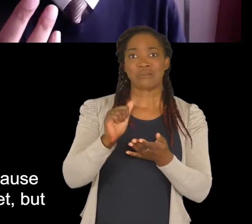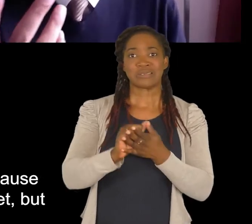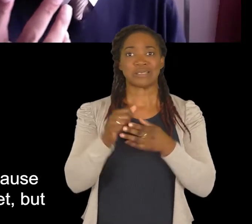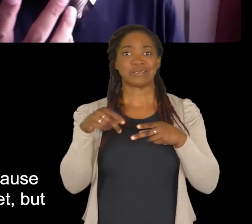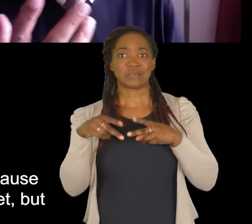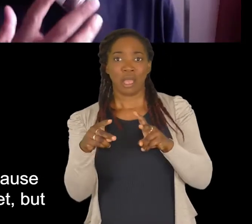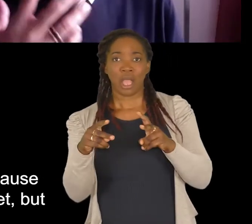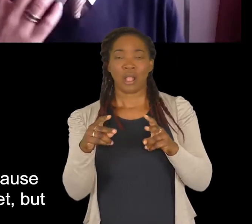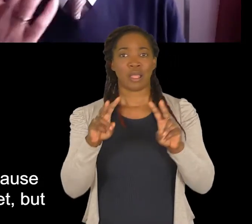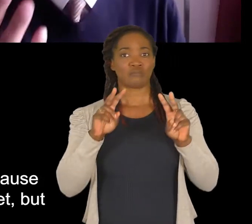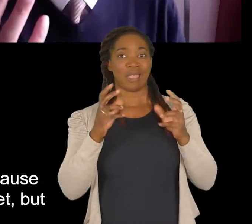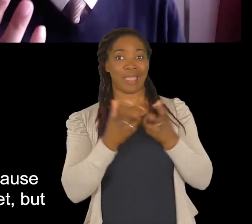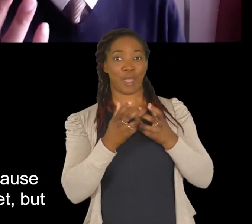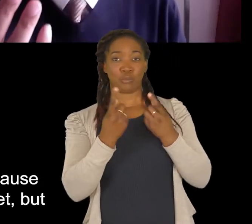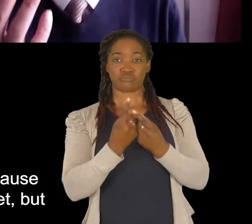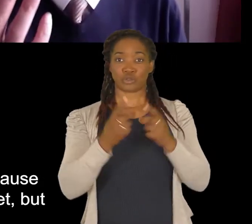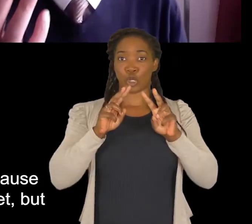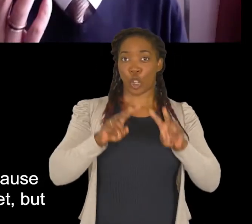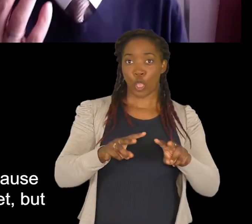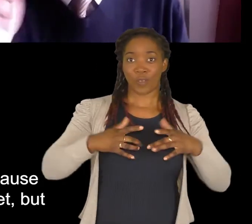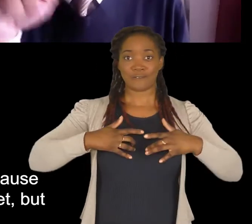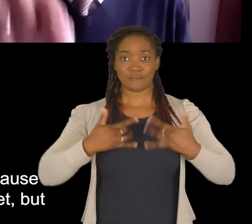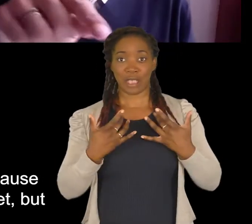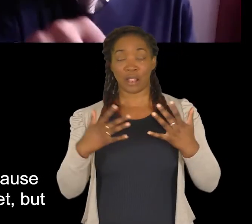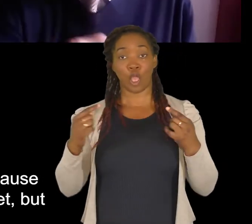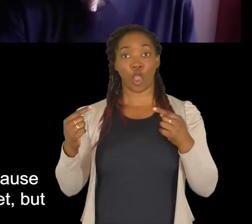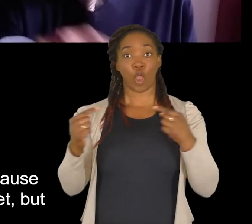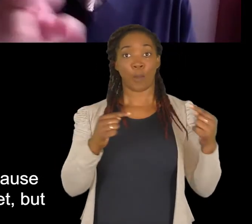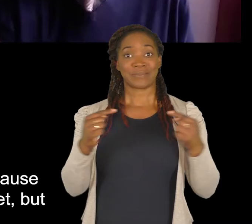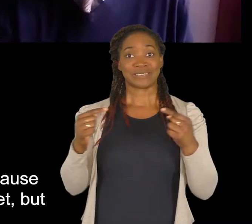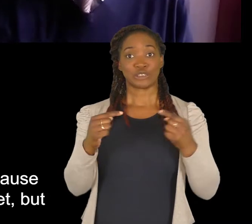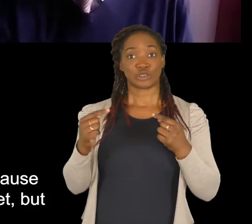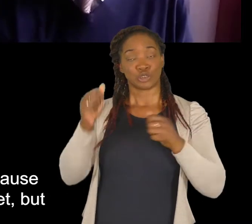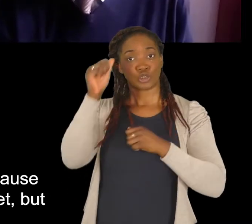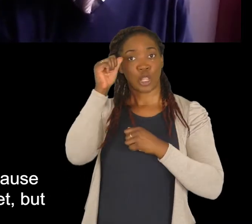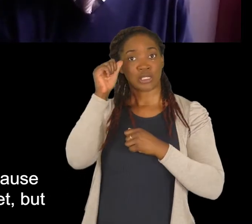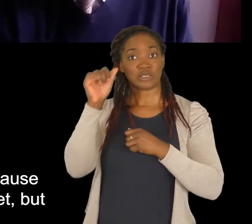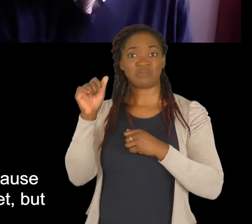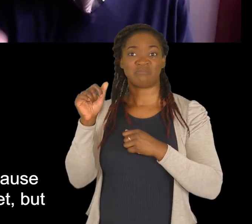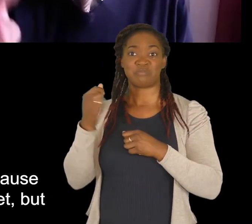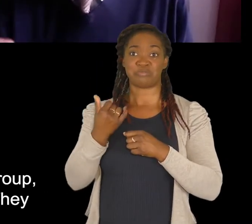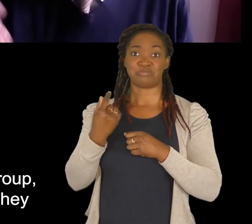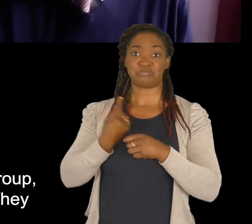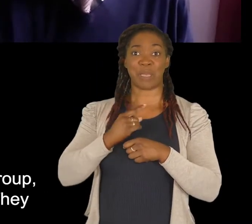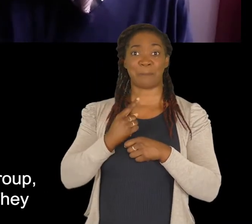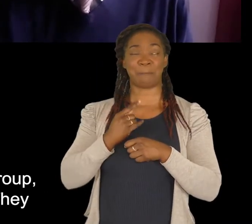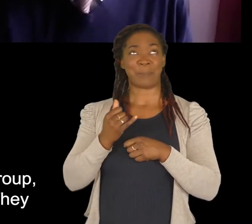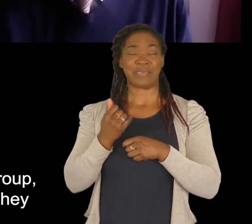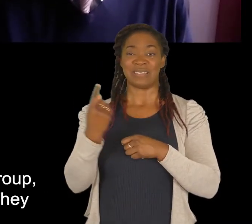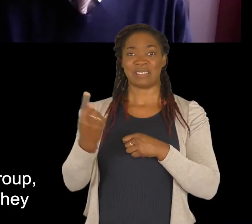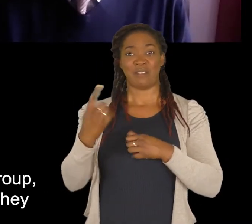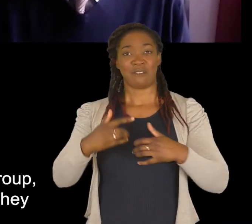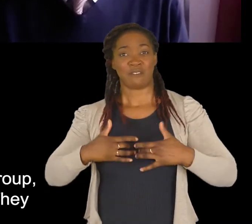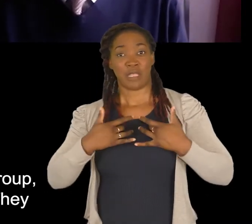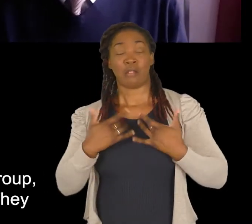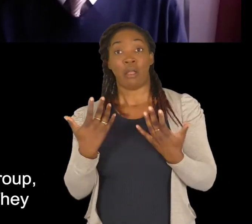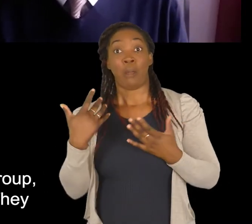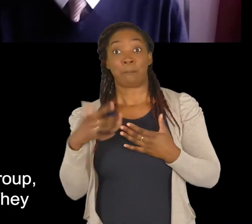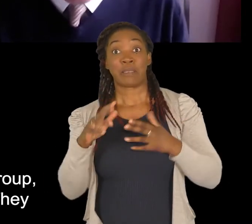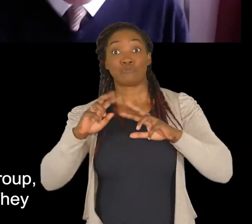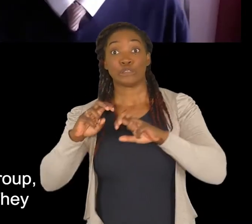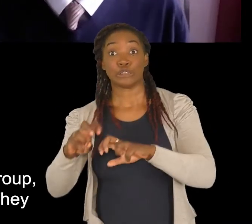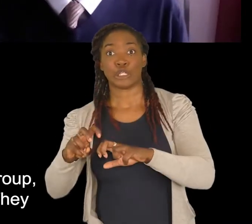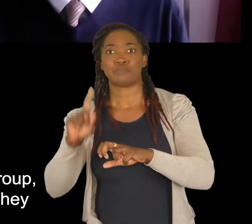and feel, you know, competitor knowledge, because you might think you've researched the market, but when you speak to other people in a focus